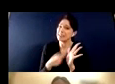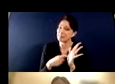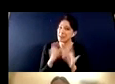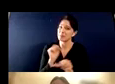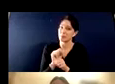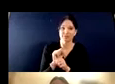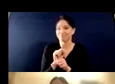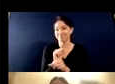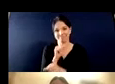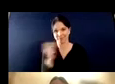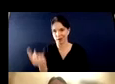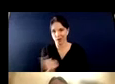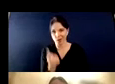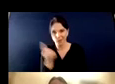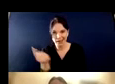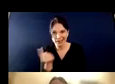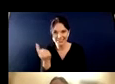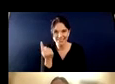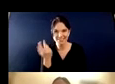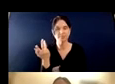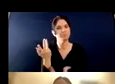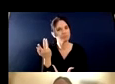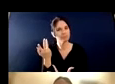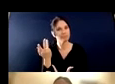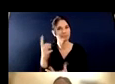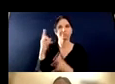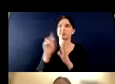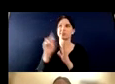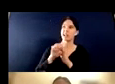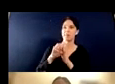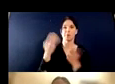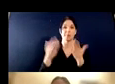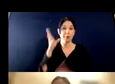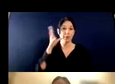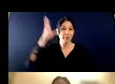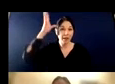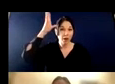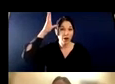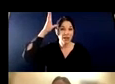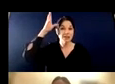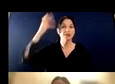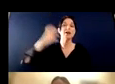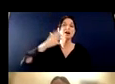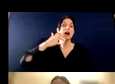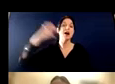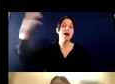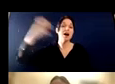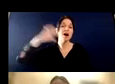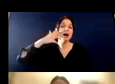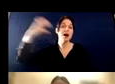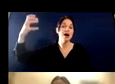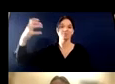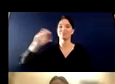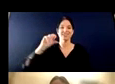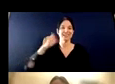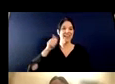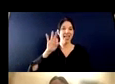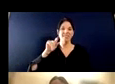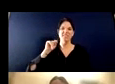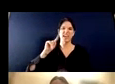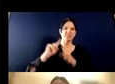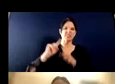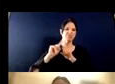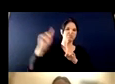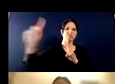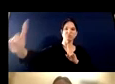So think of an example of maybe a parent who is calling their child from 10 feet away, not that far